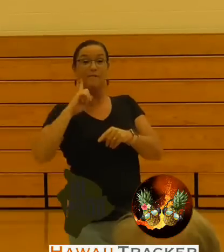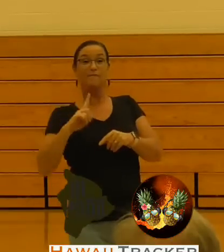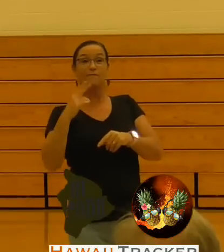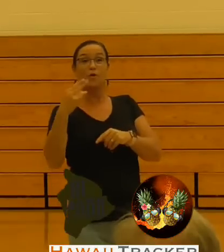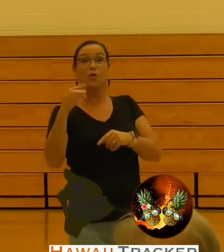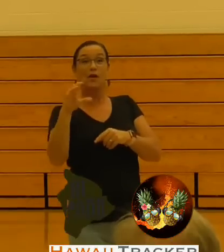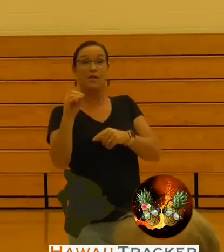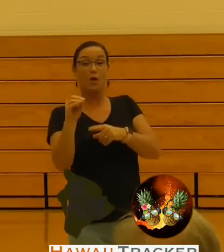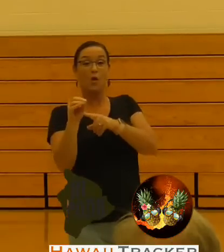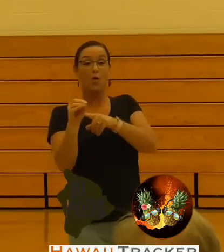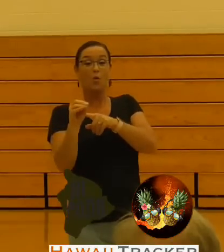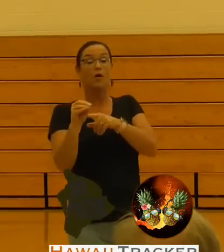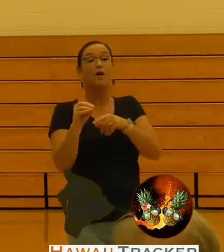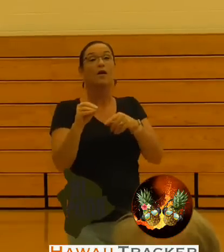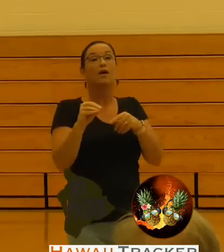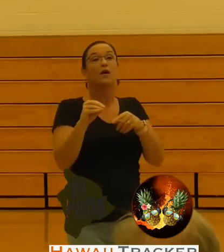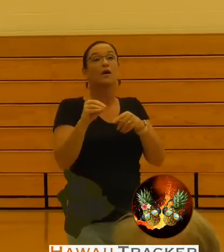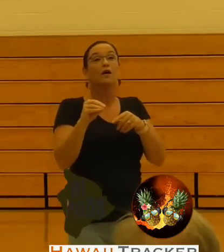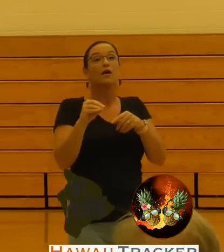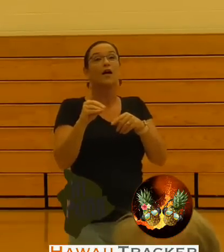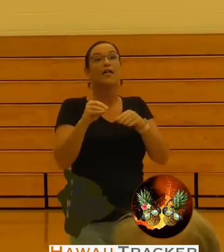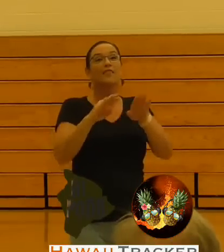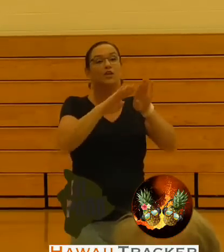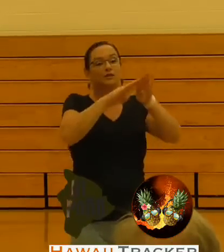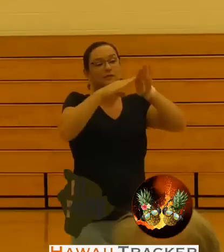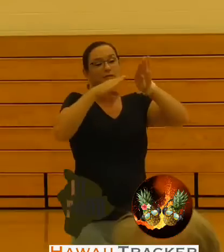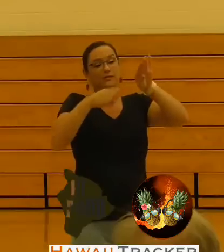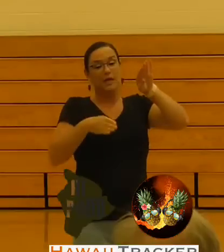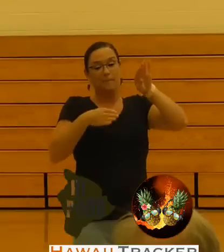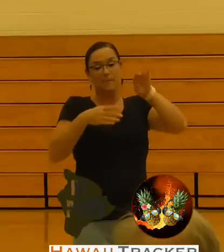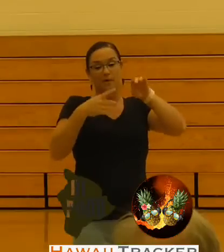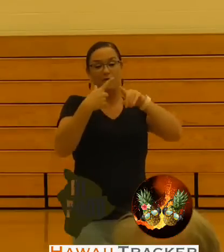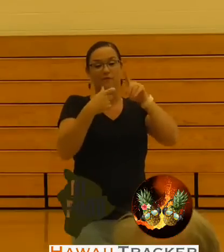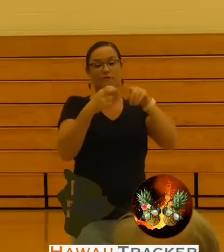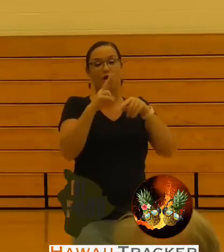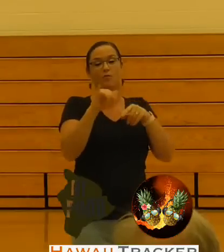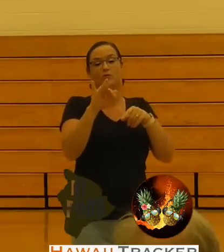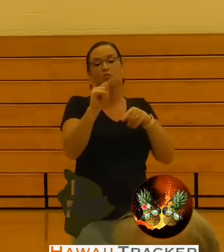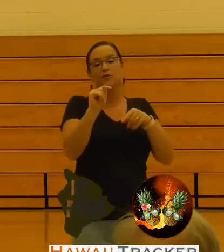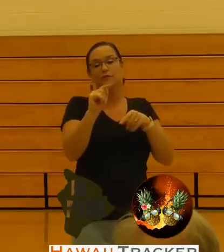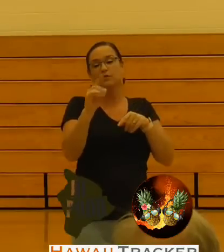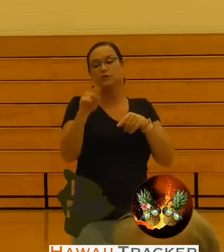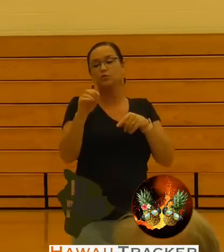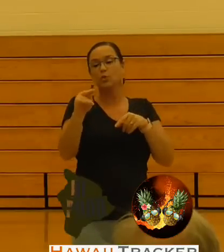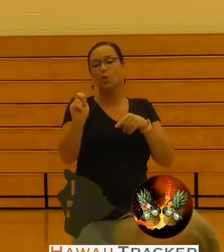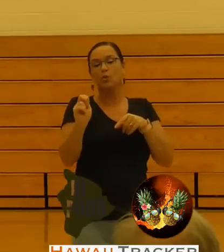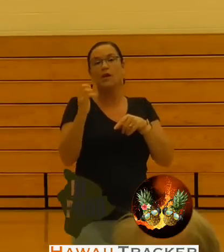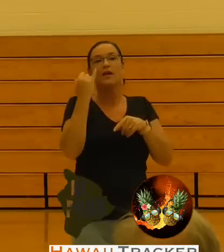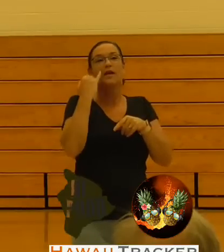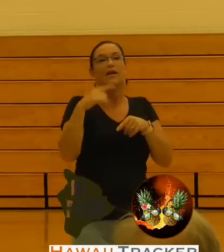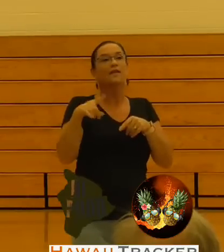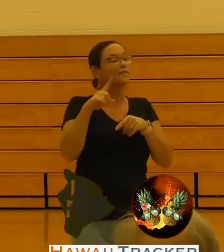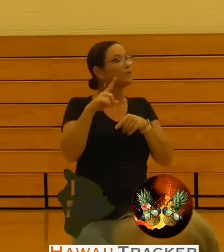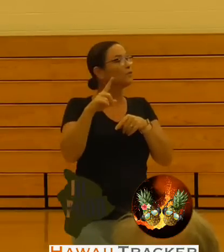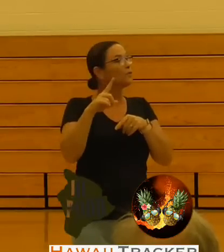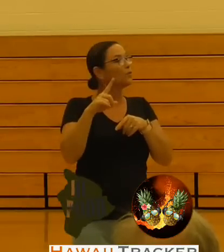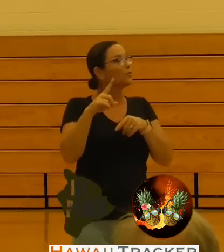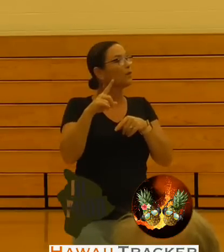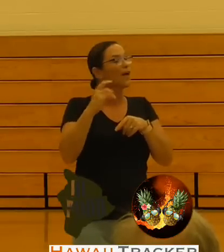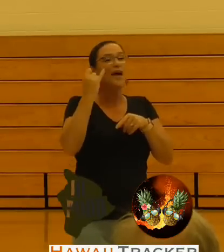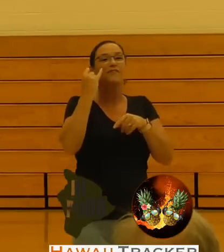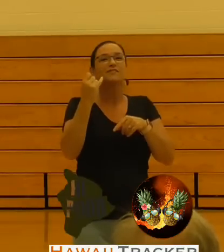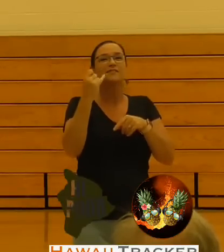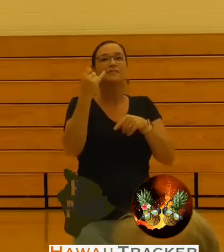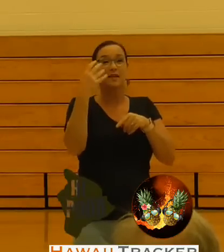coming off the flank of the volcano from the rift zone. And those of you who have been on the island transit saddle